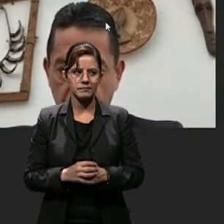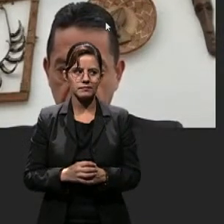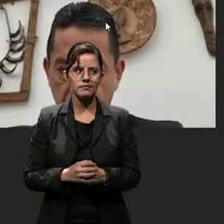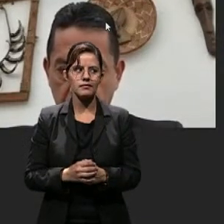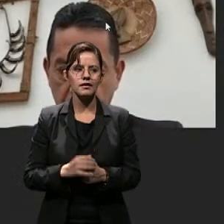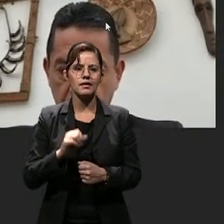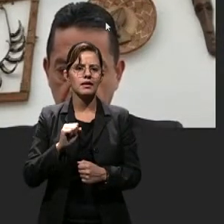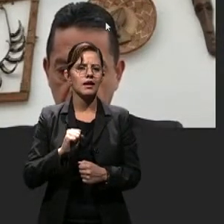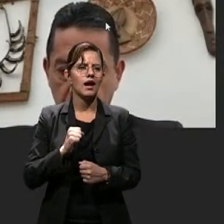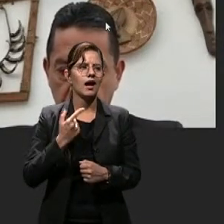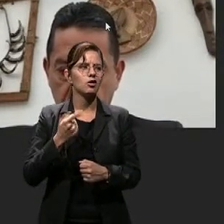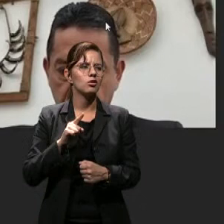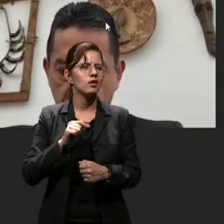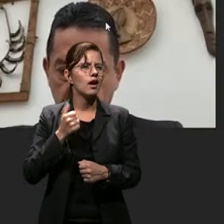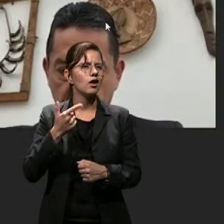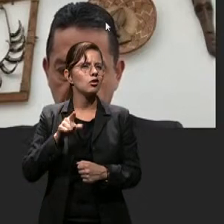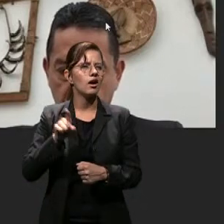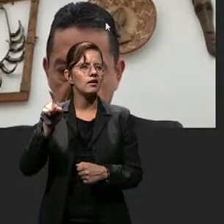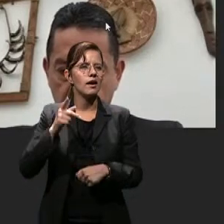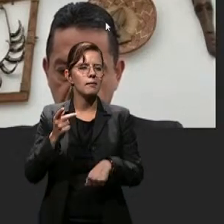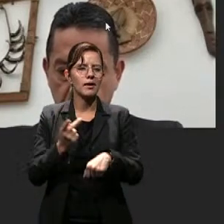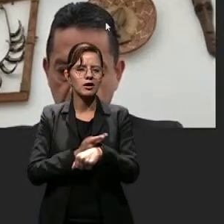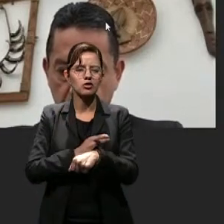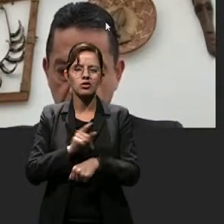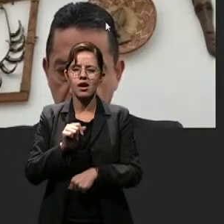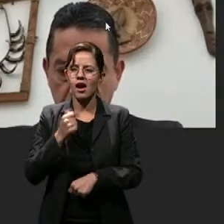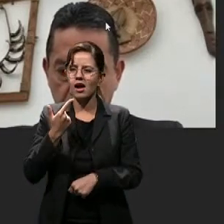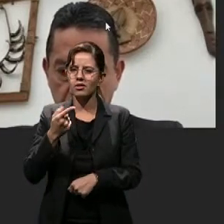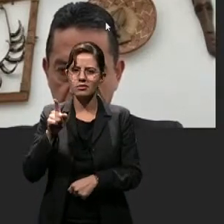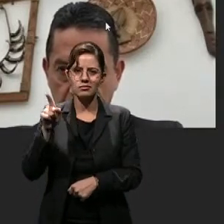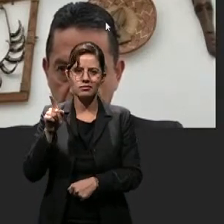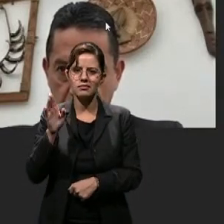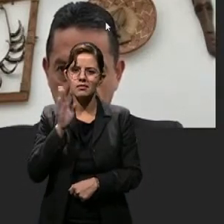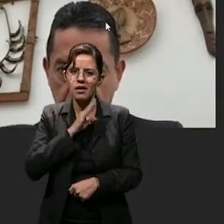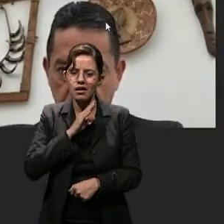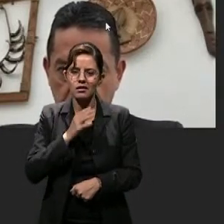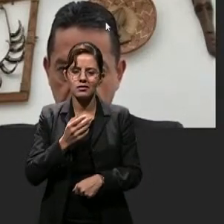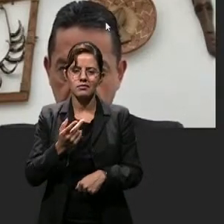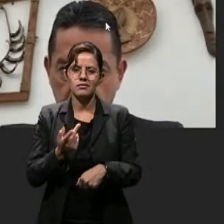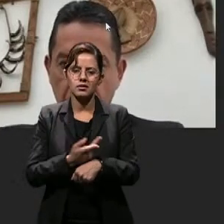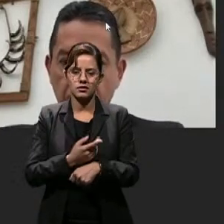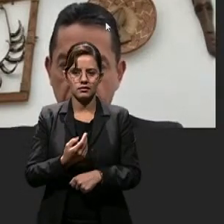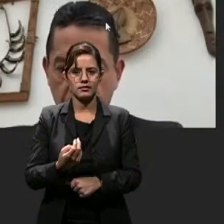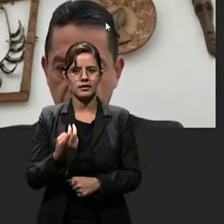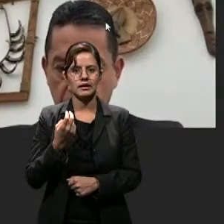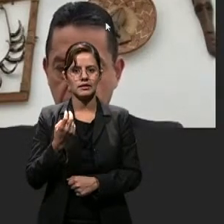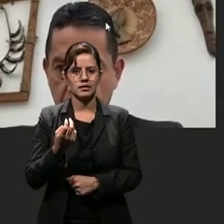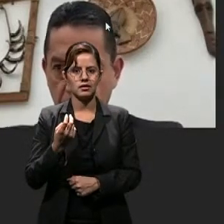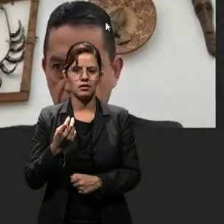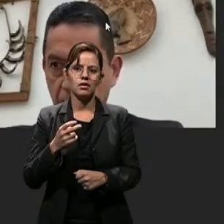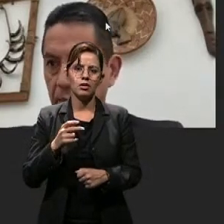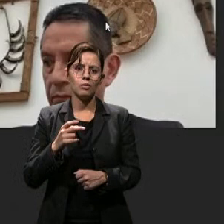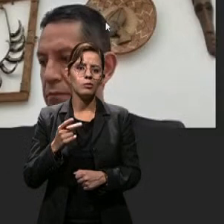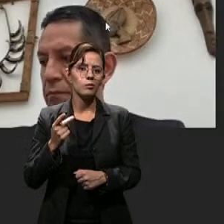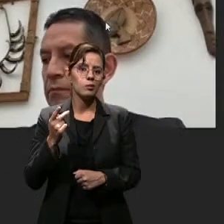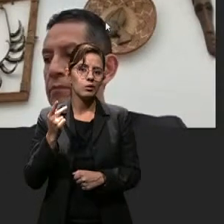which something happened, something bad happened. All politics is local,